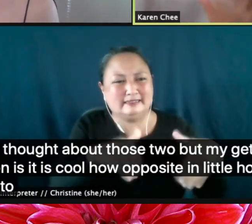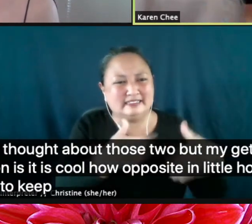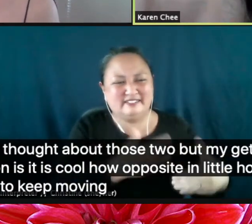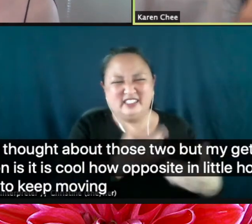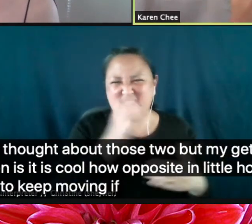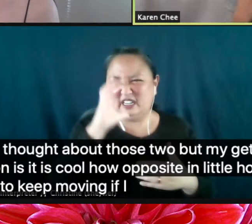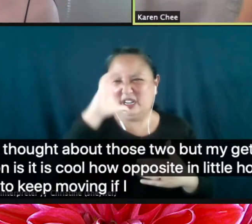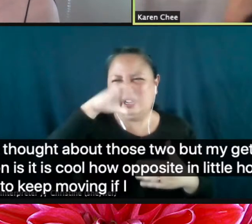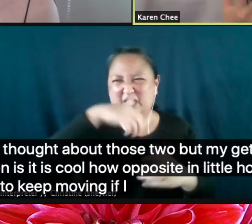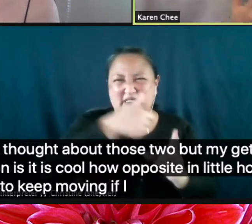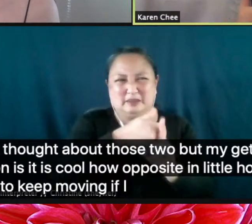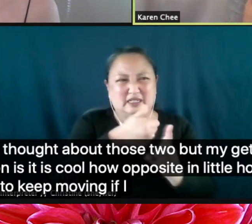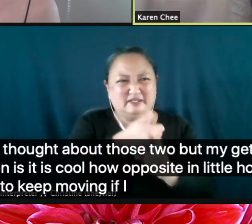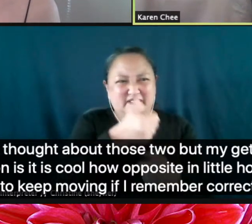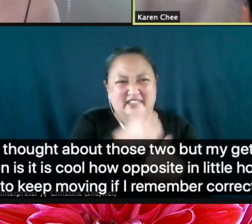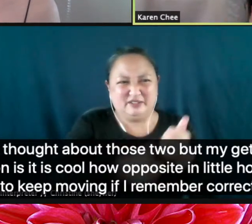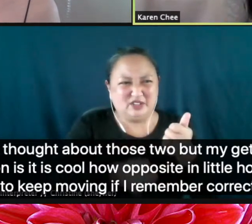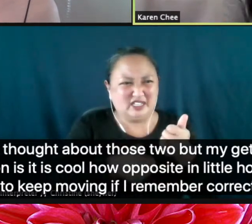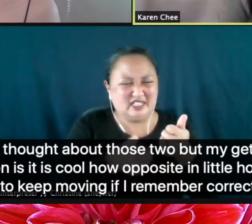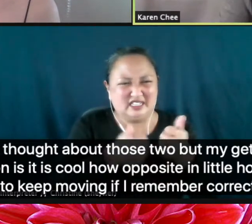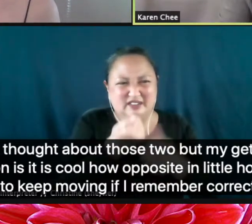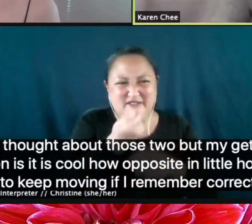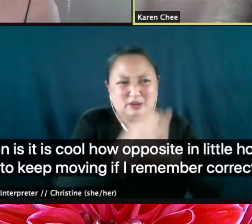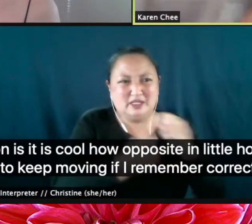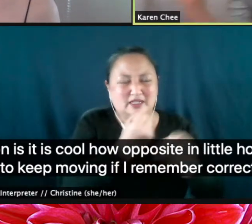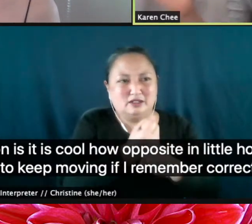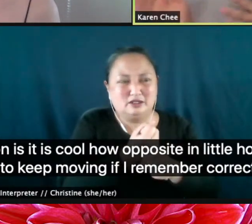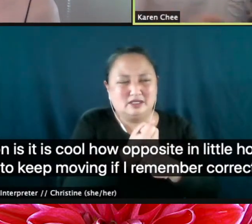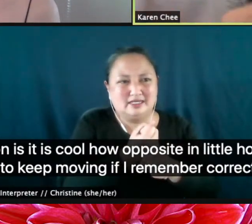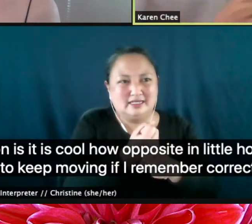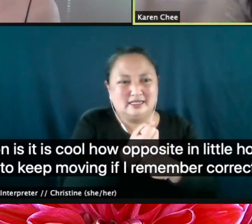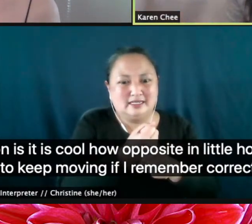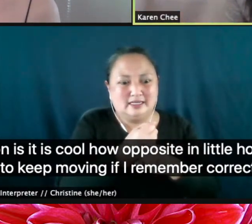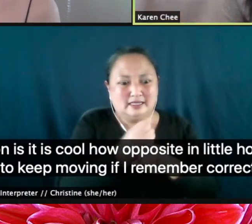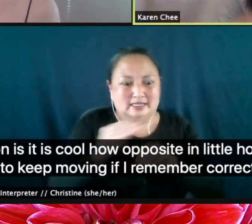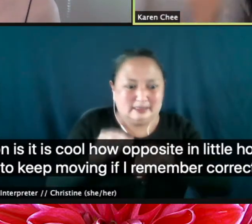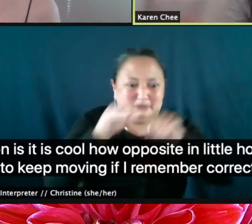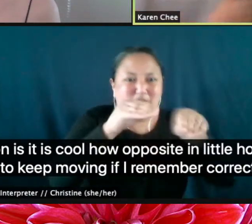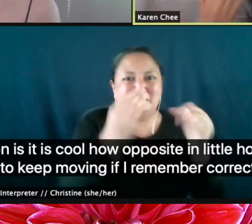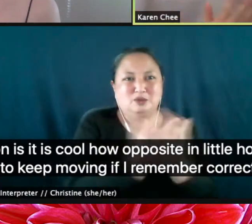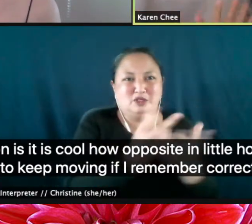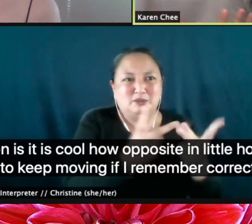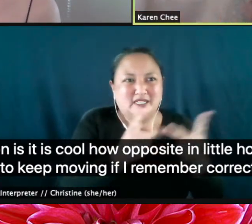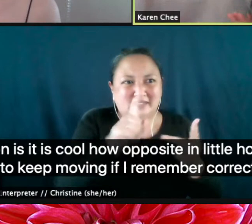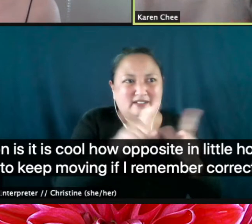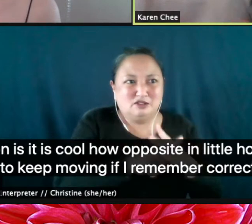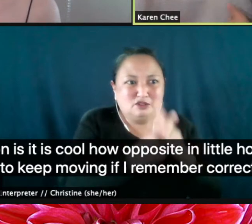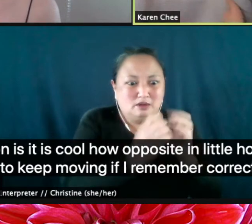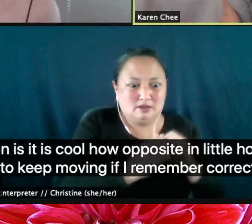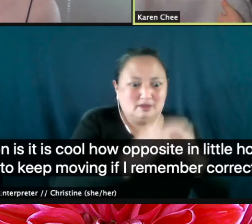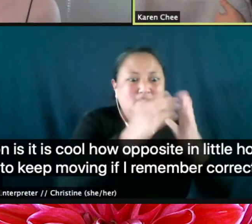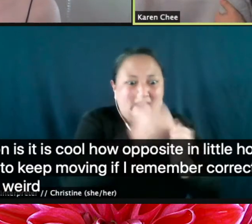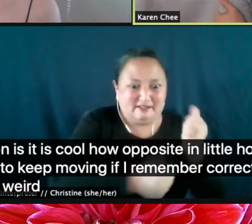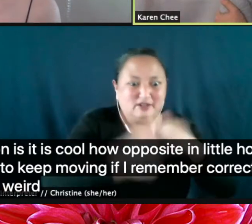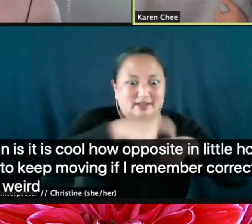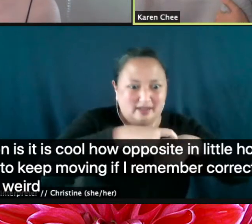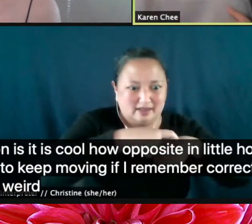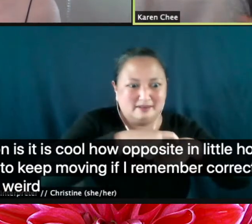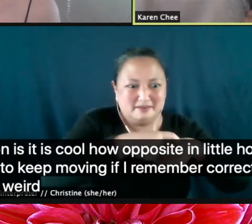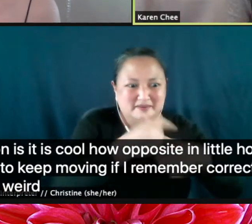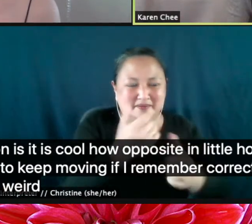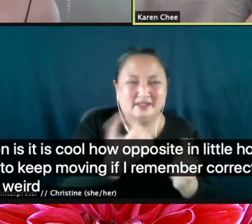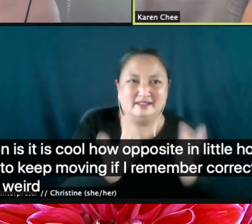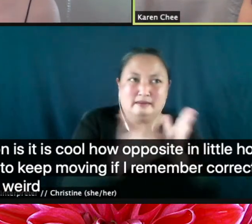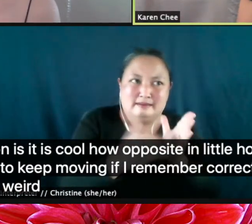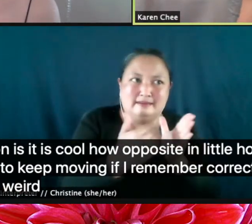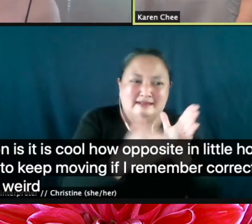weird that he every you know few years he like uproots the family and moves them to a brand new place and they have to start all over again each time. Um, and